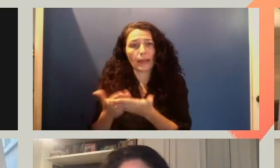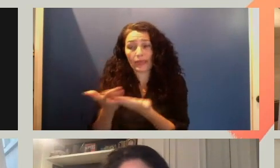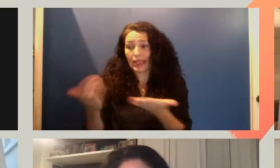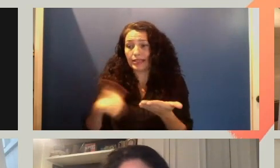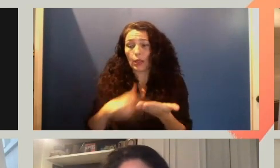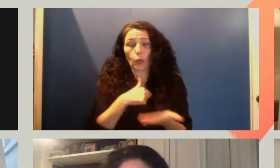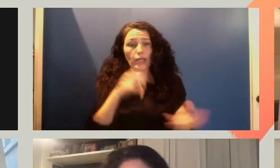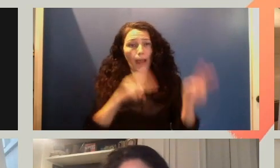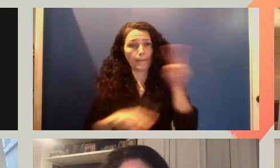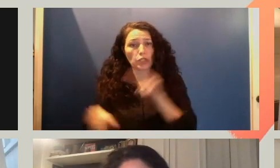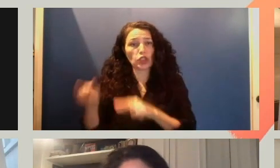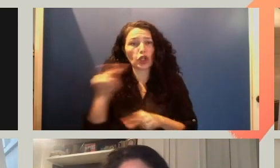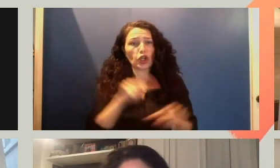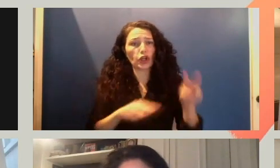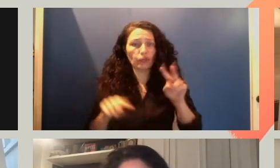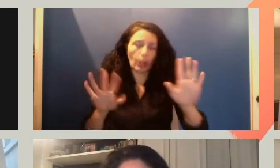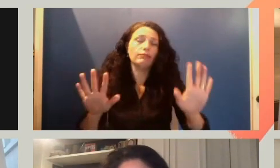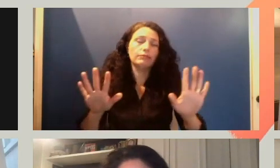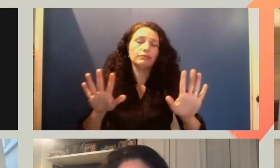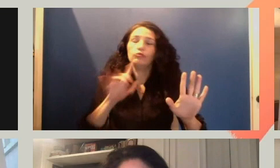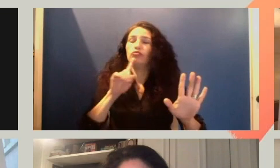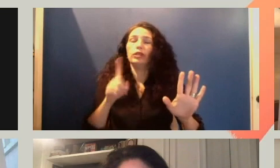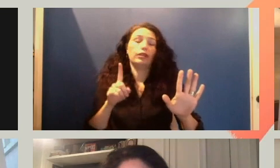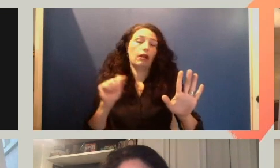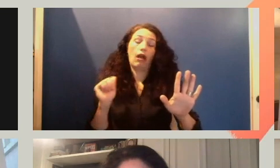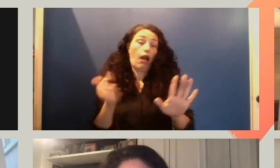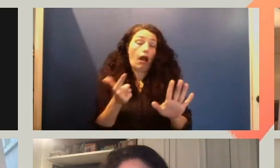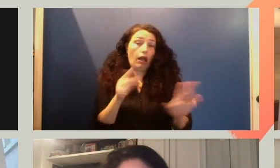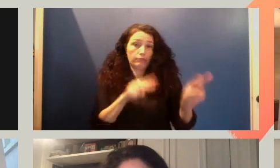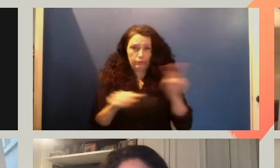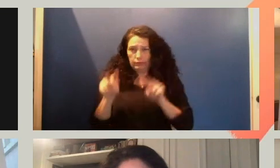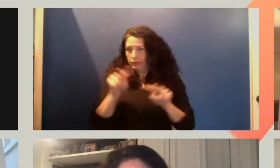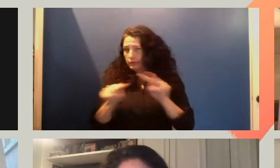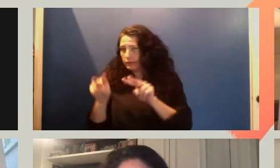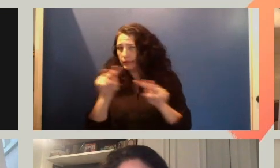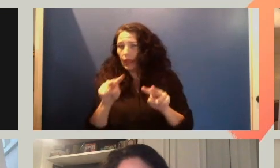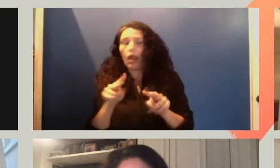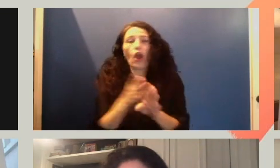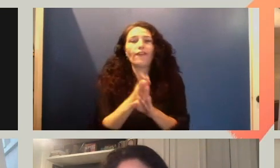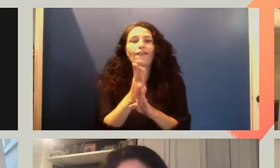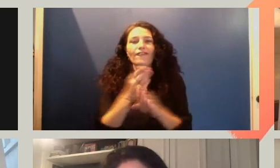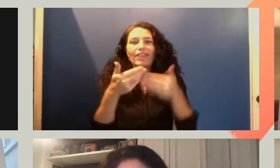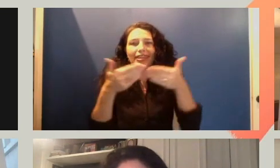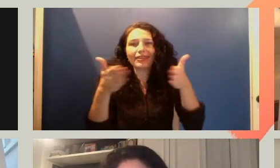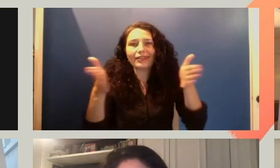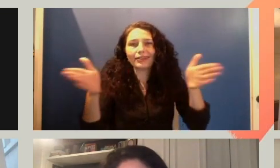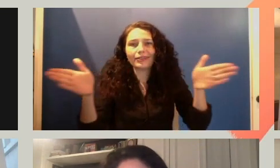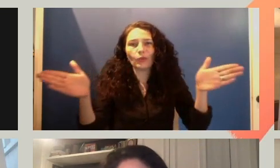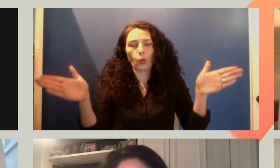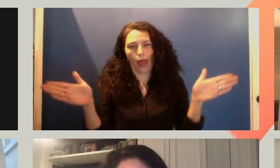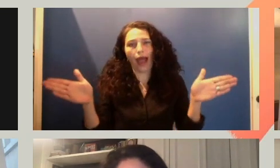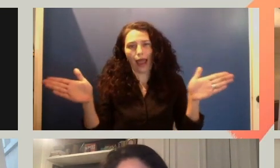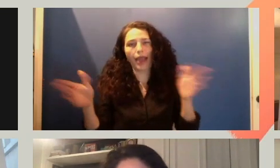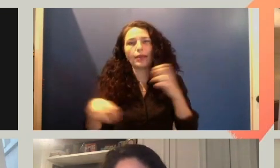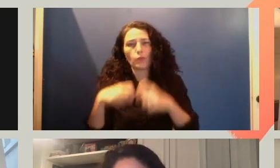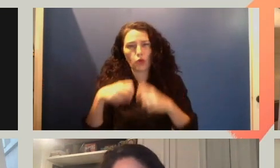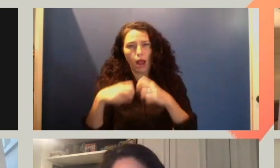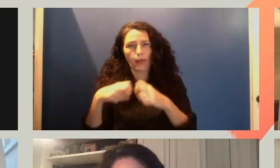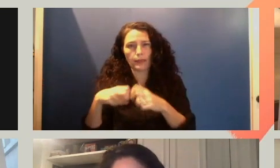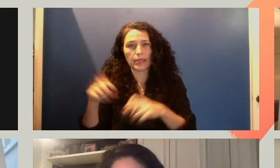observing are all, virtually all of them are field-wide problems, but that